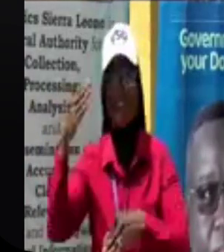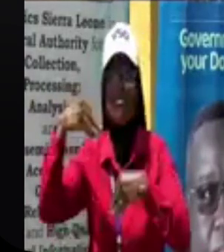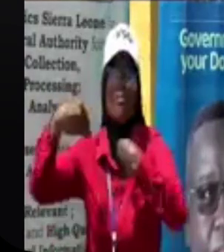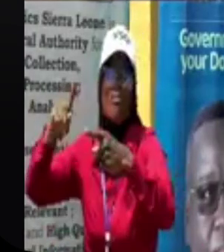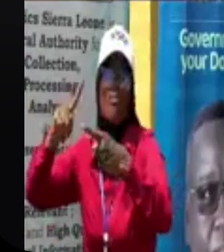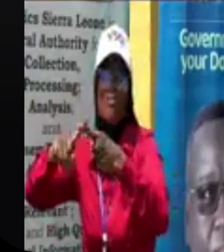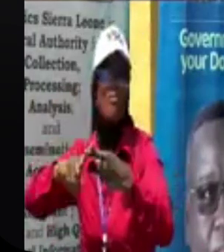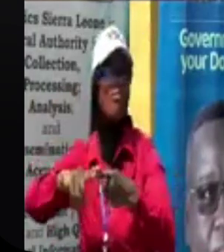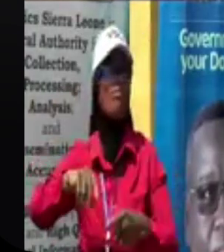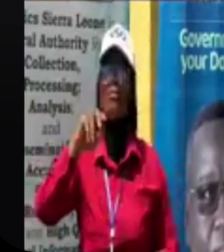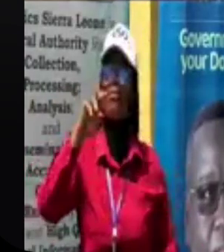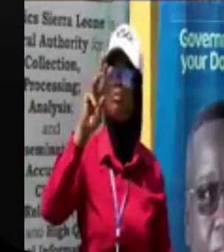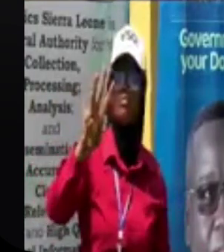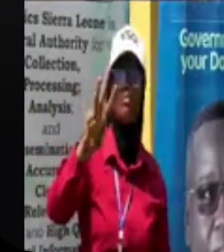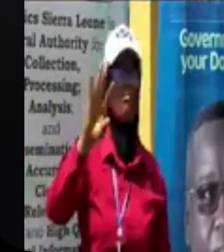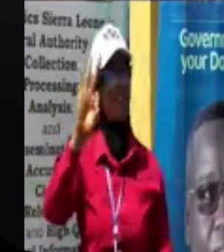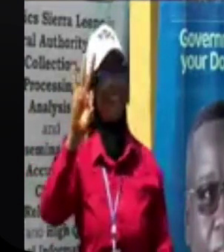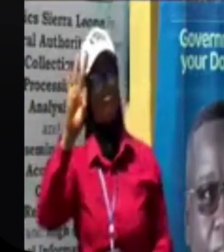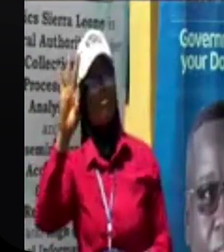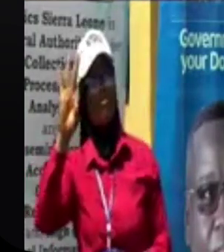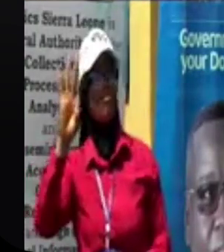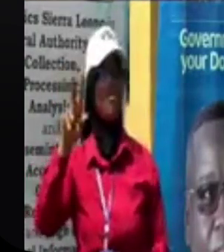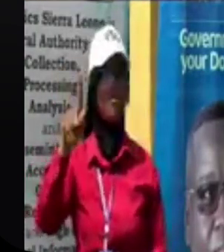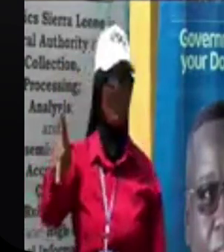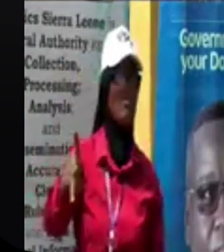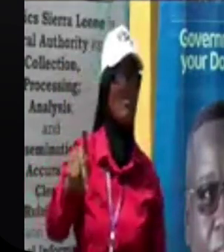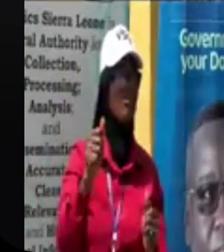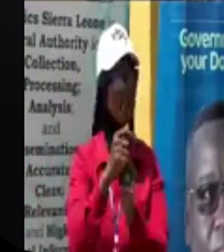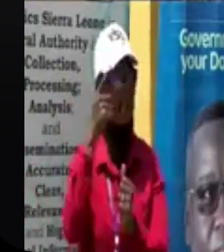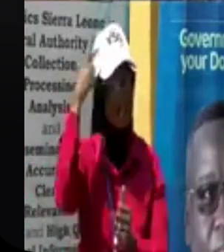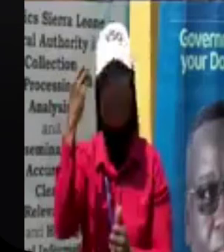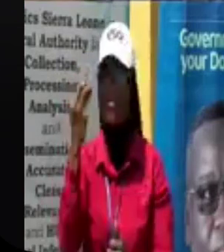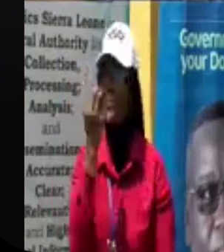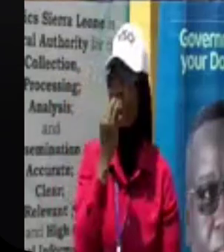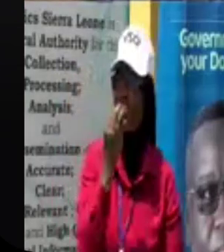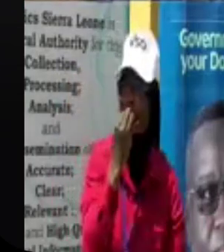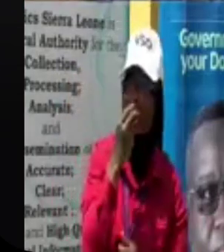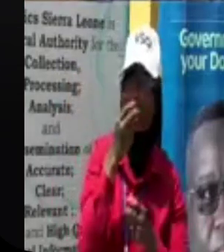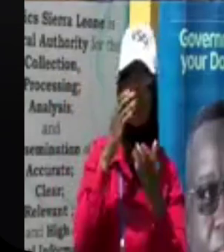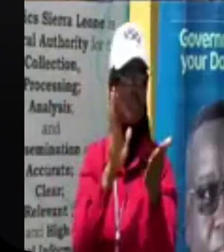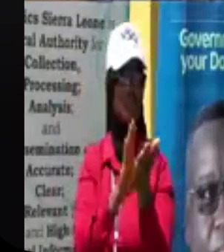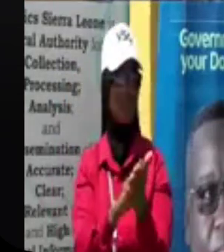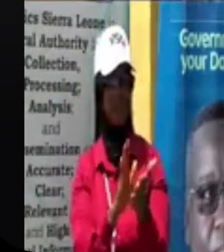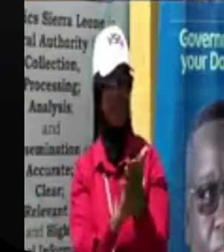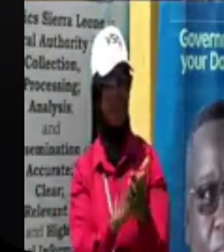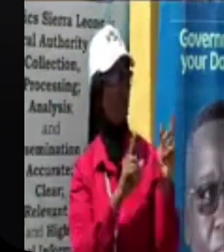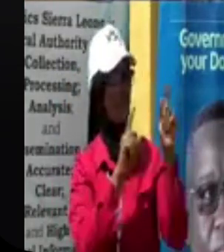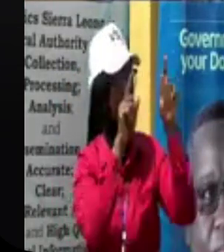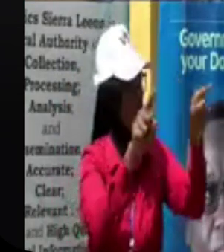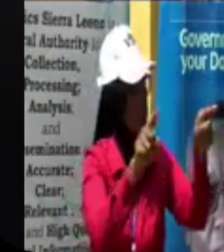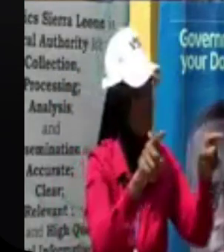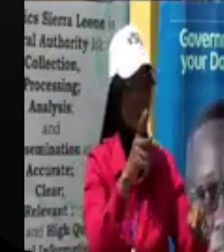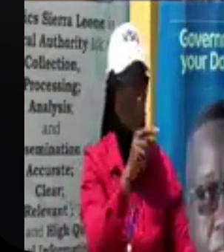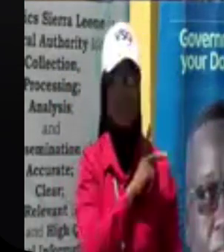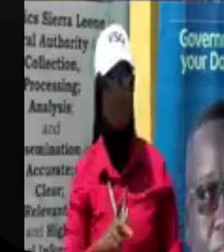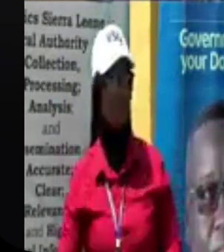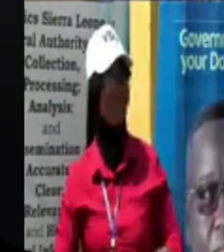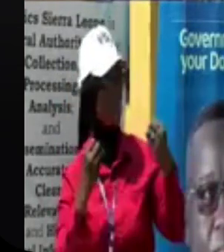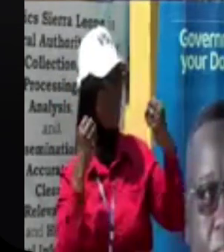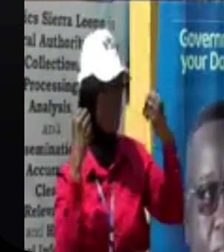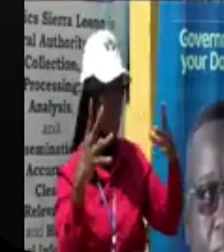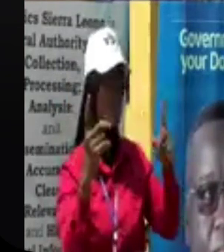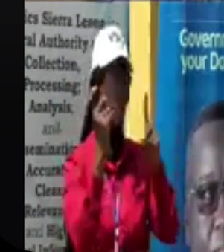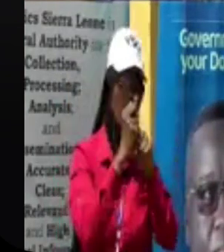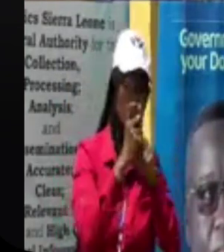on the BFP for the school feeding programs. When the public kaya go charge, we say you go kitchen, you see, Okurest